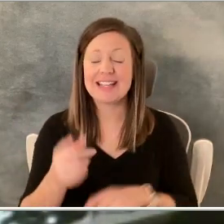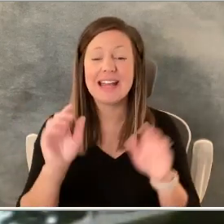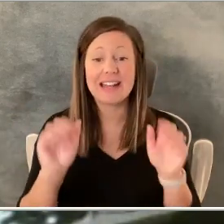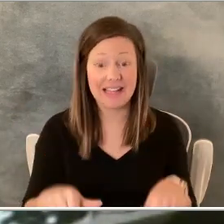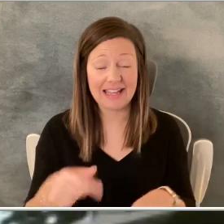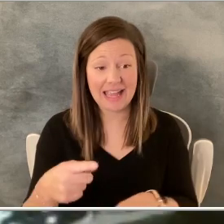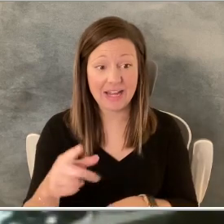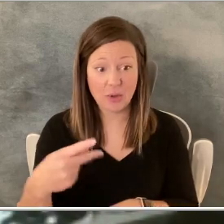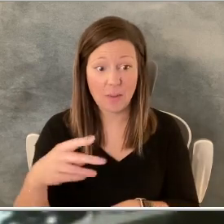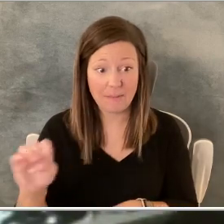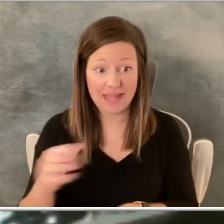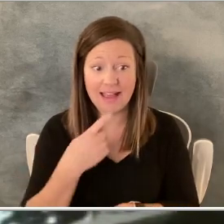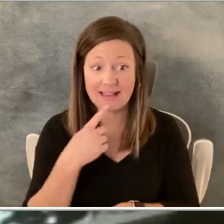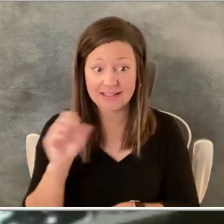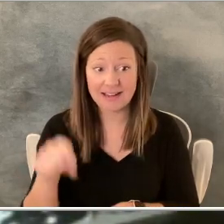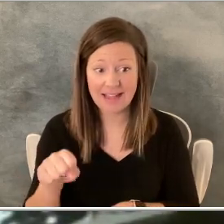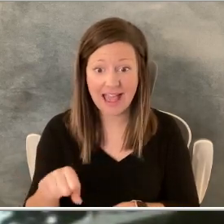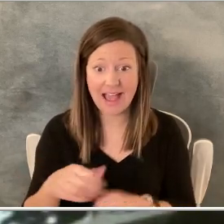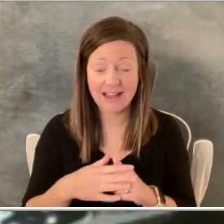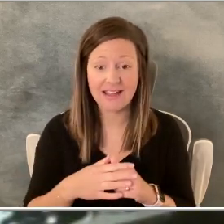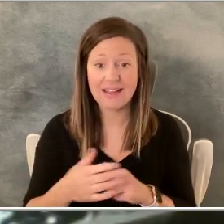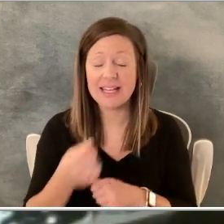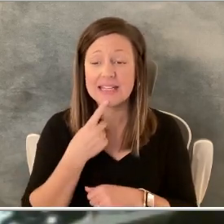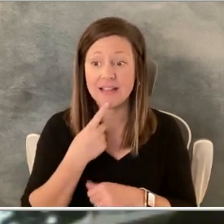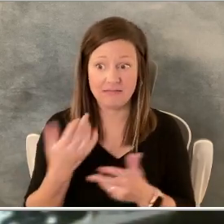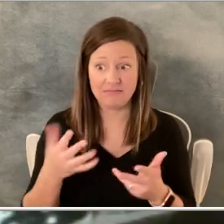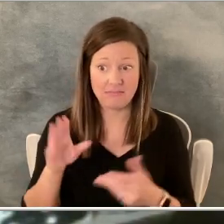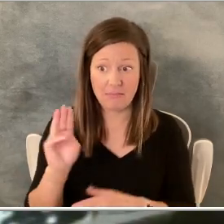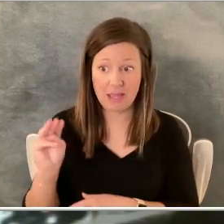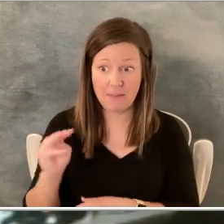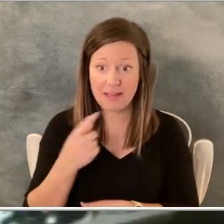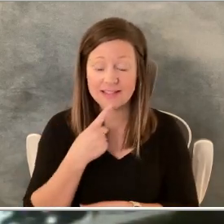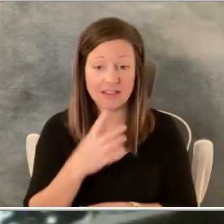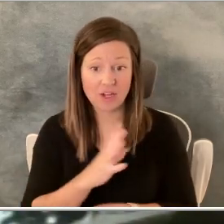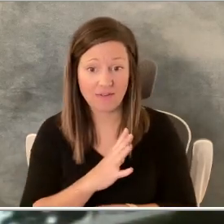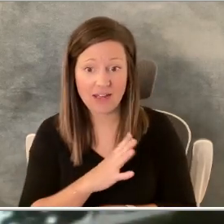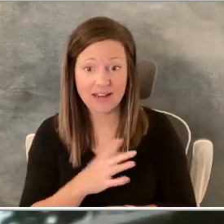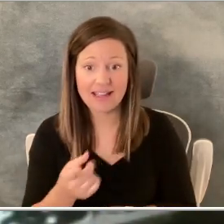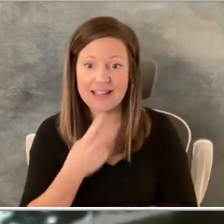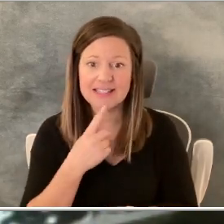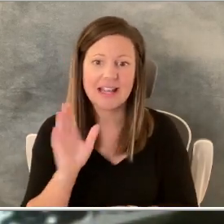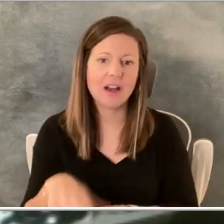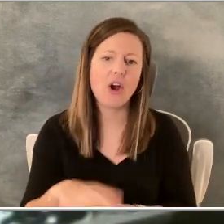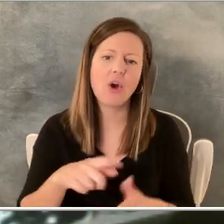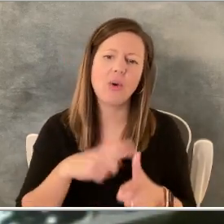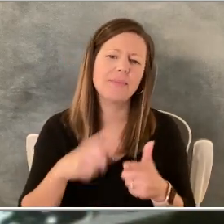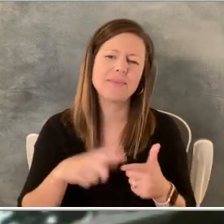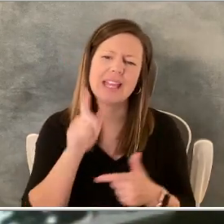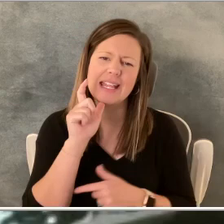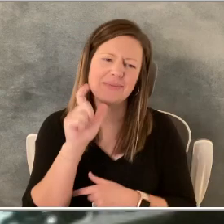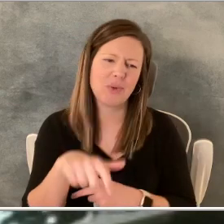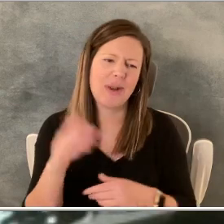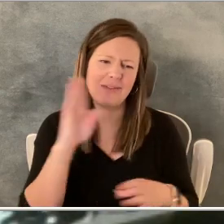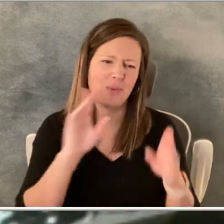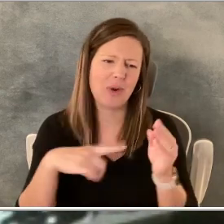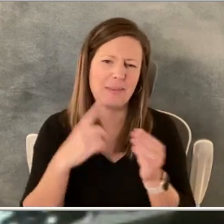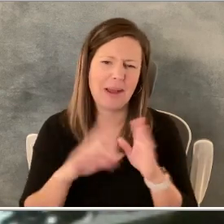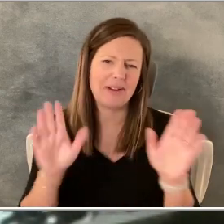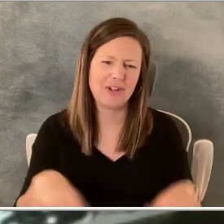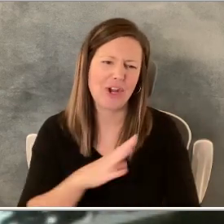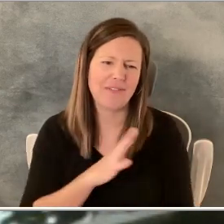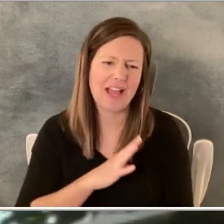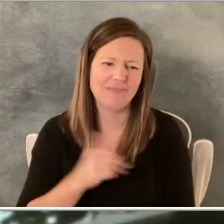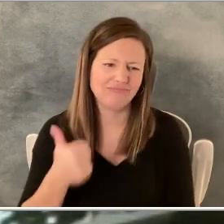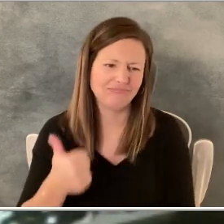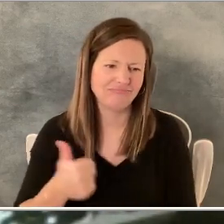I said, "Yeah." "How about BMs?" I said, "They're fine." He said, "Then don't worry about it. You're good." And man, that just made the rest of my